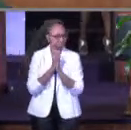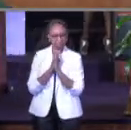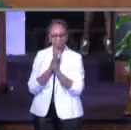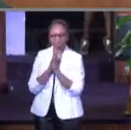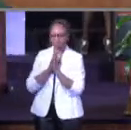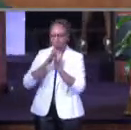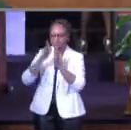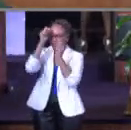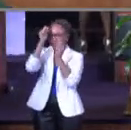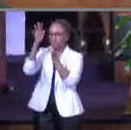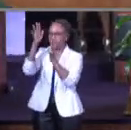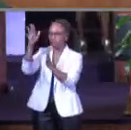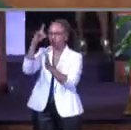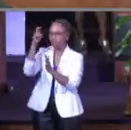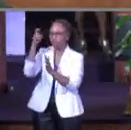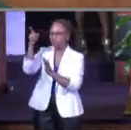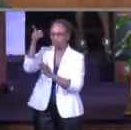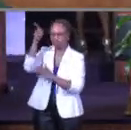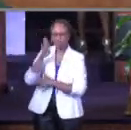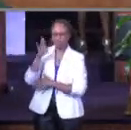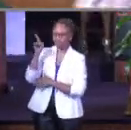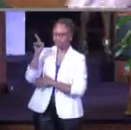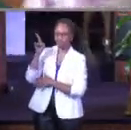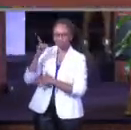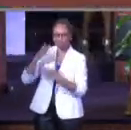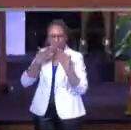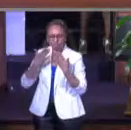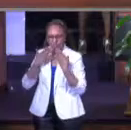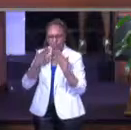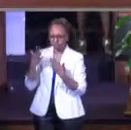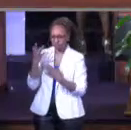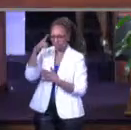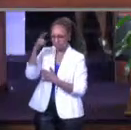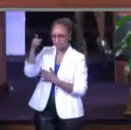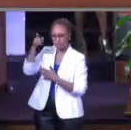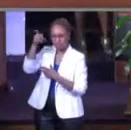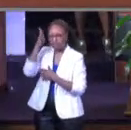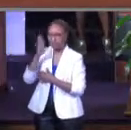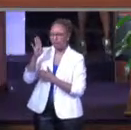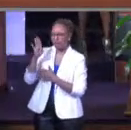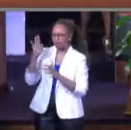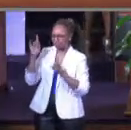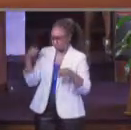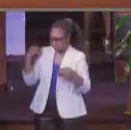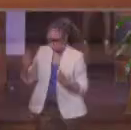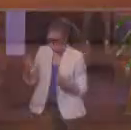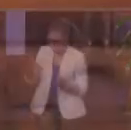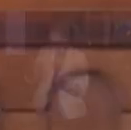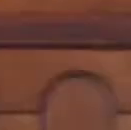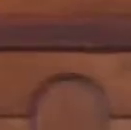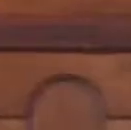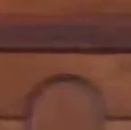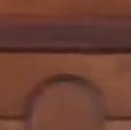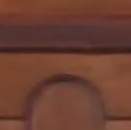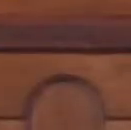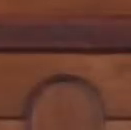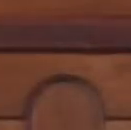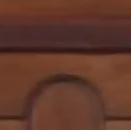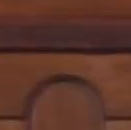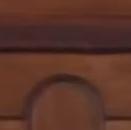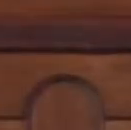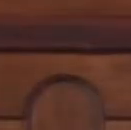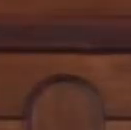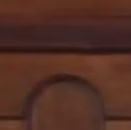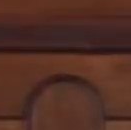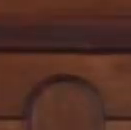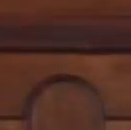Father, because you've been a God who's been so good, because you are the God who's been so good, because you are the God who's been